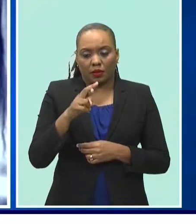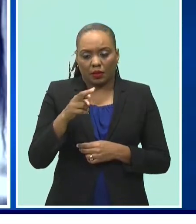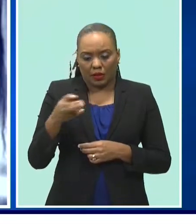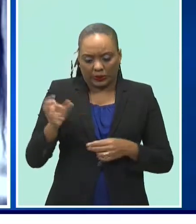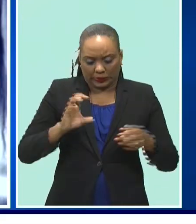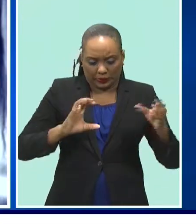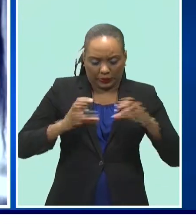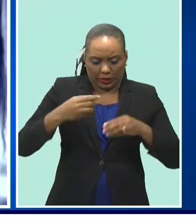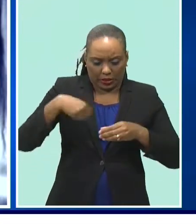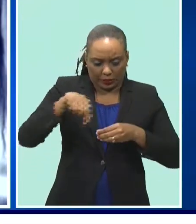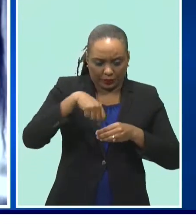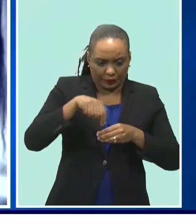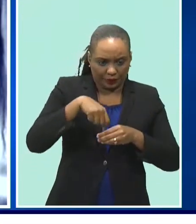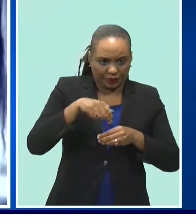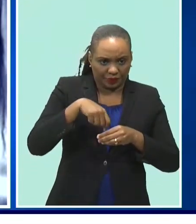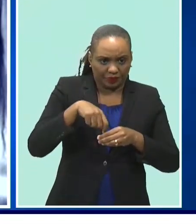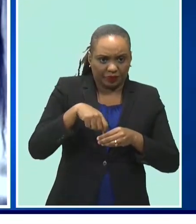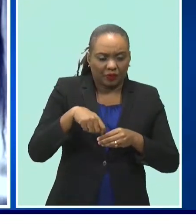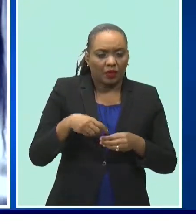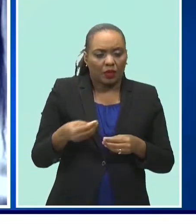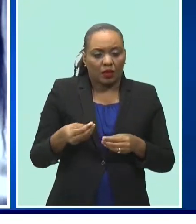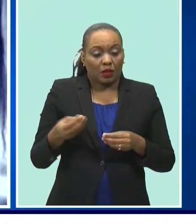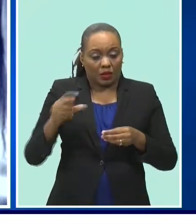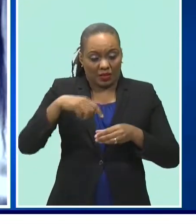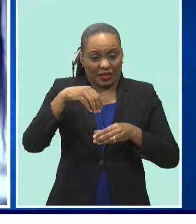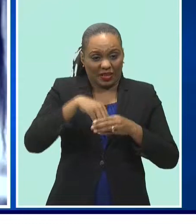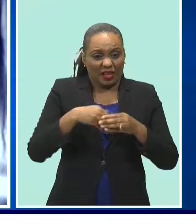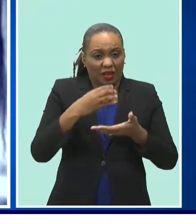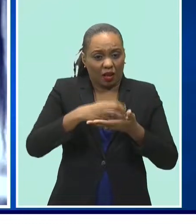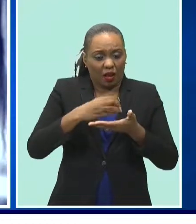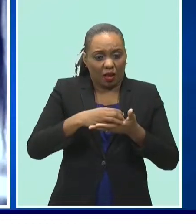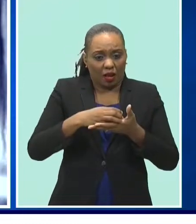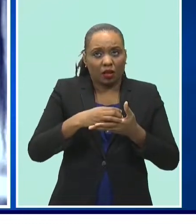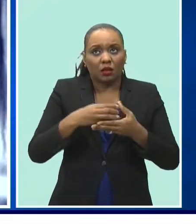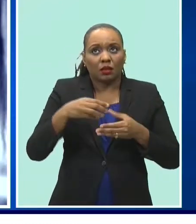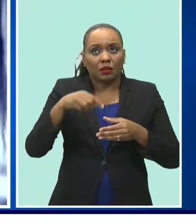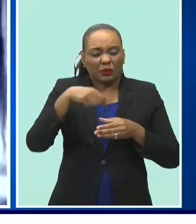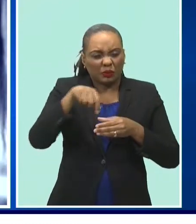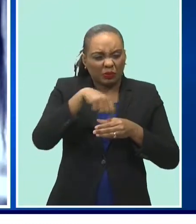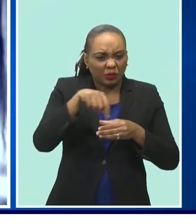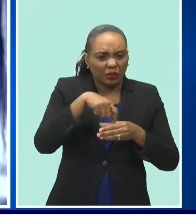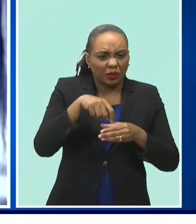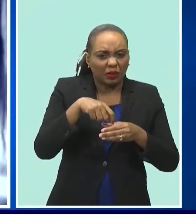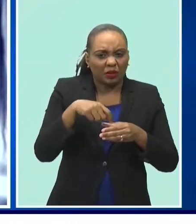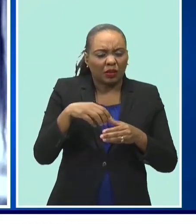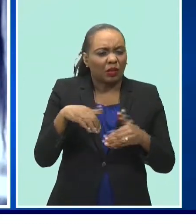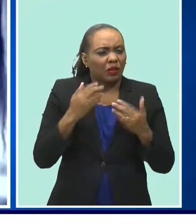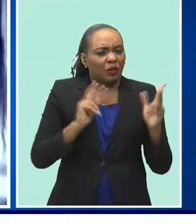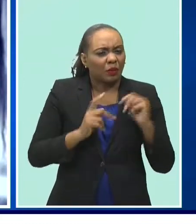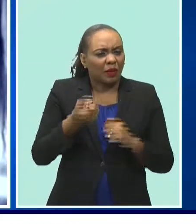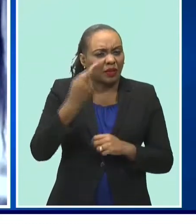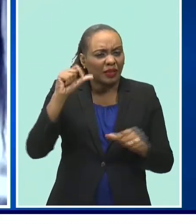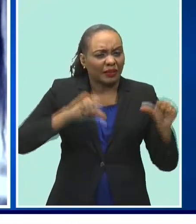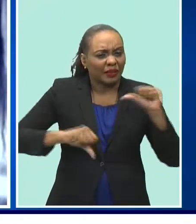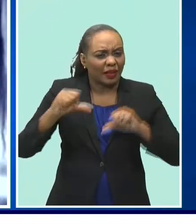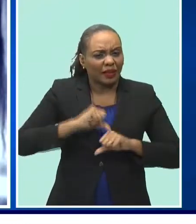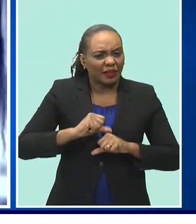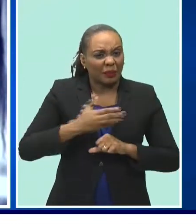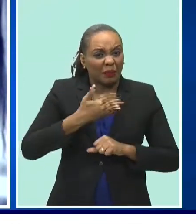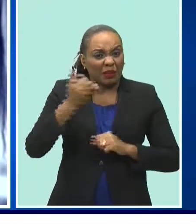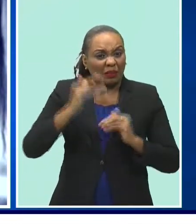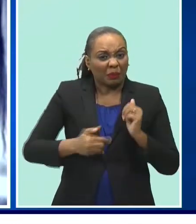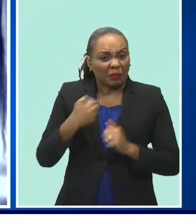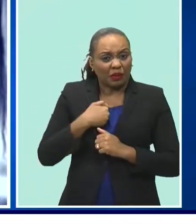used from a styrofoam cup, because young people understand science better than me, who is a